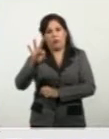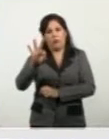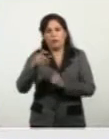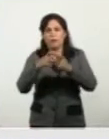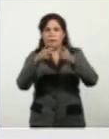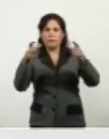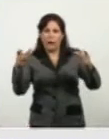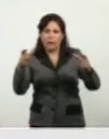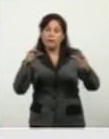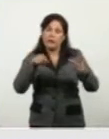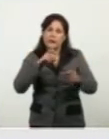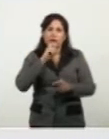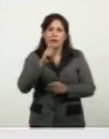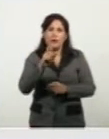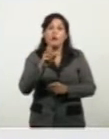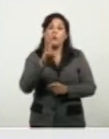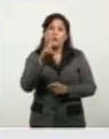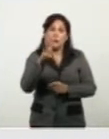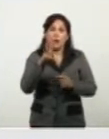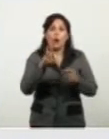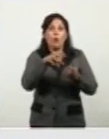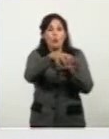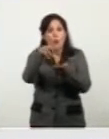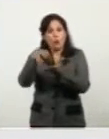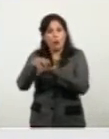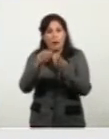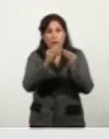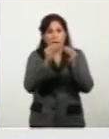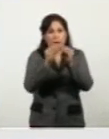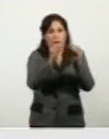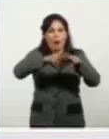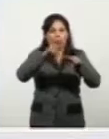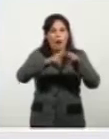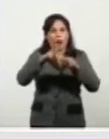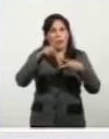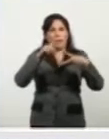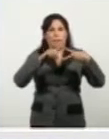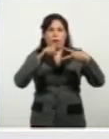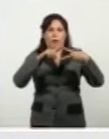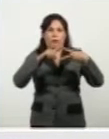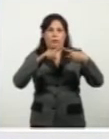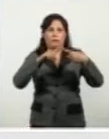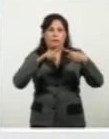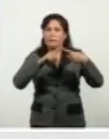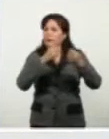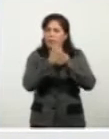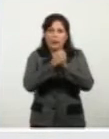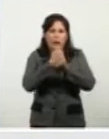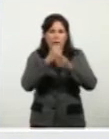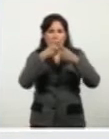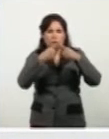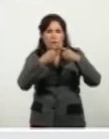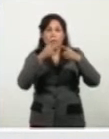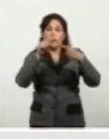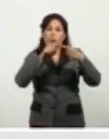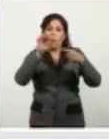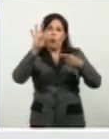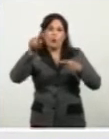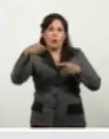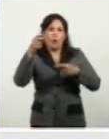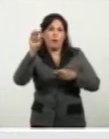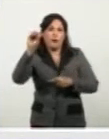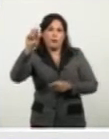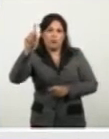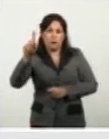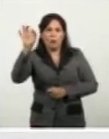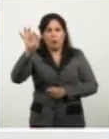assessment of what's going on and where the most risks are present. Havana is on the first place with 8.01